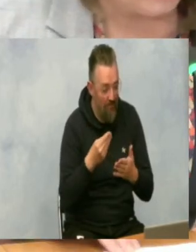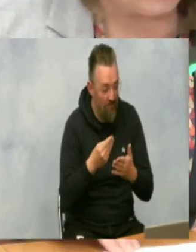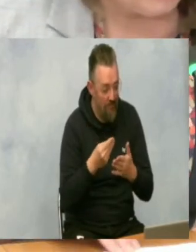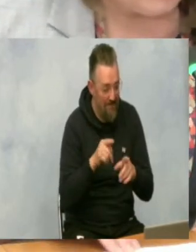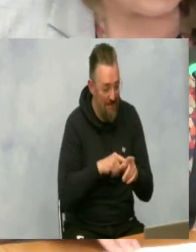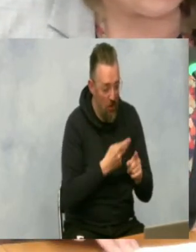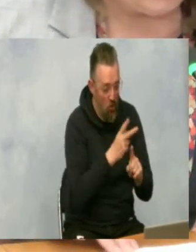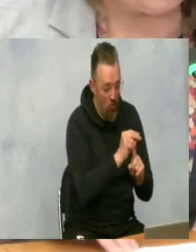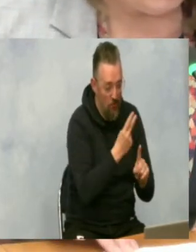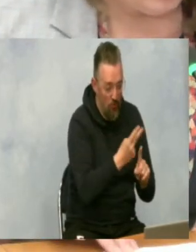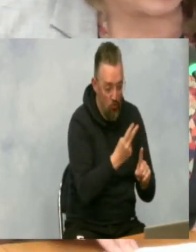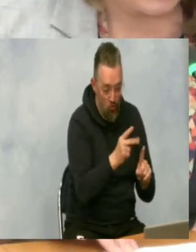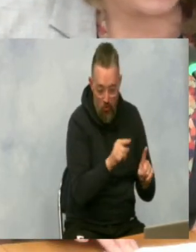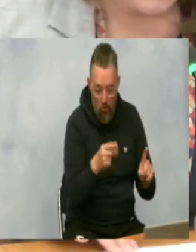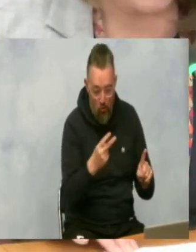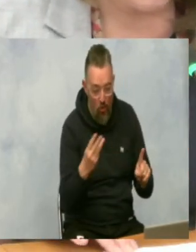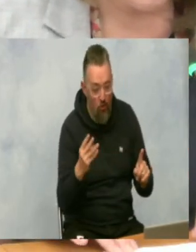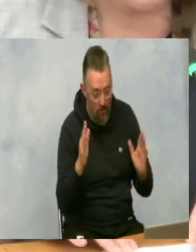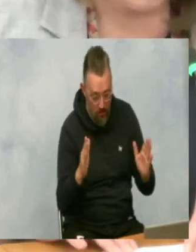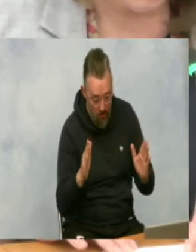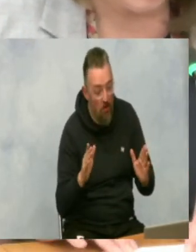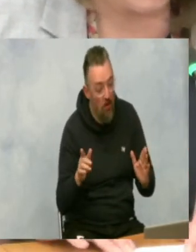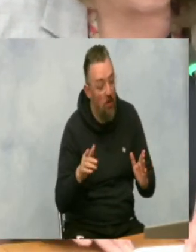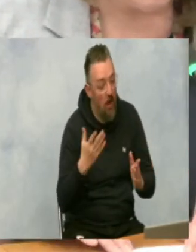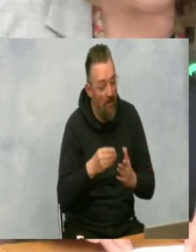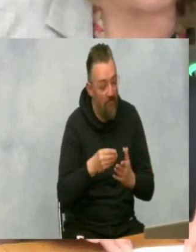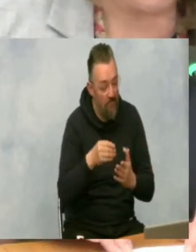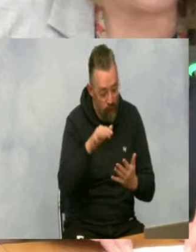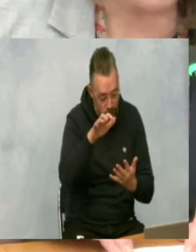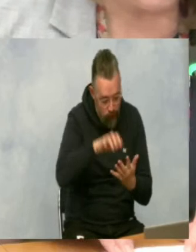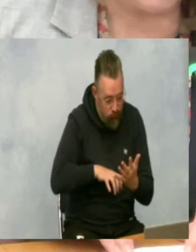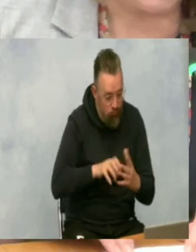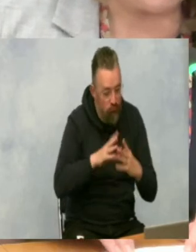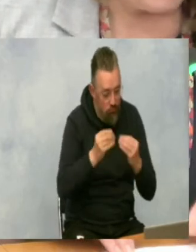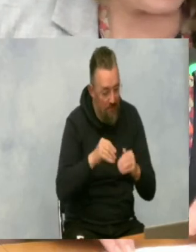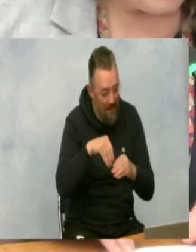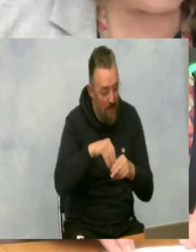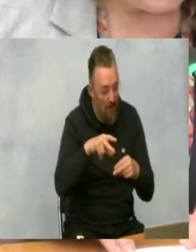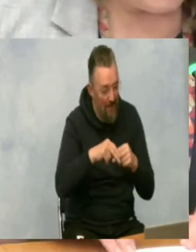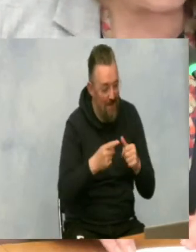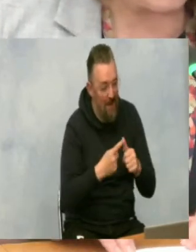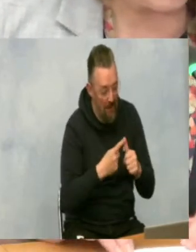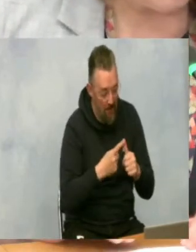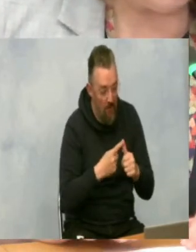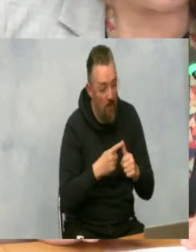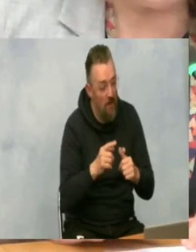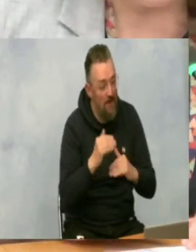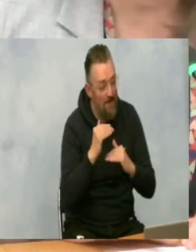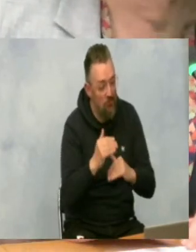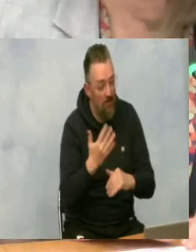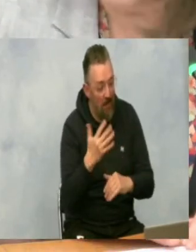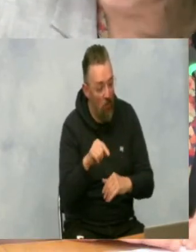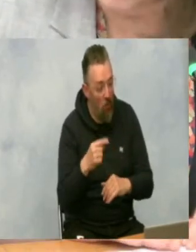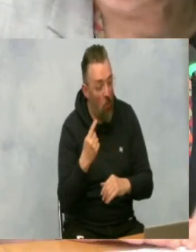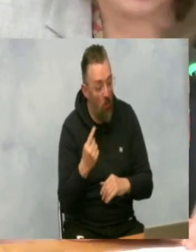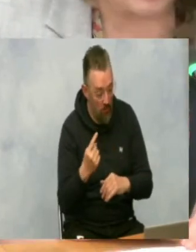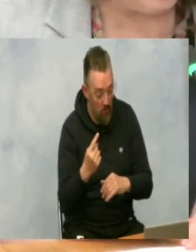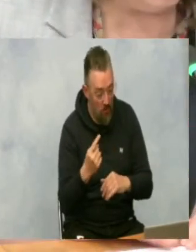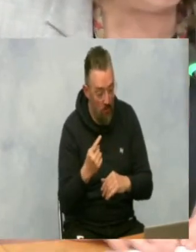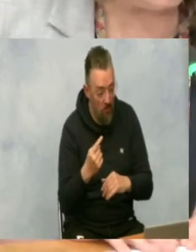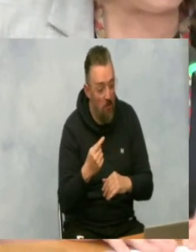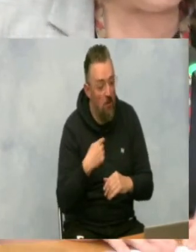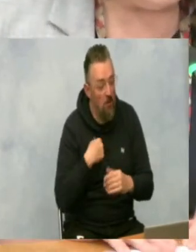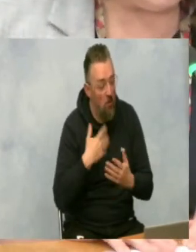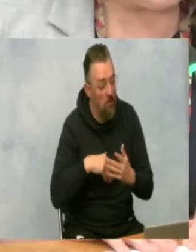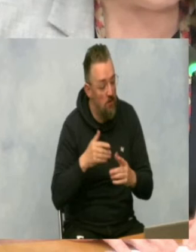22-23, and the report has details of the financial position in Appendix A. And again, at section 5.1 of the report, we would